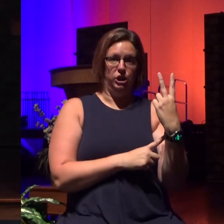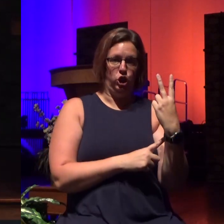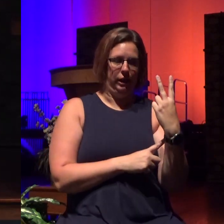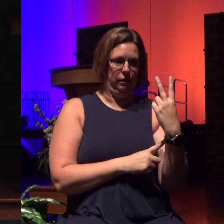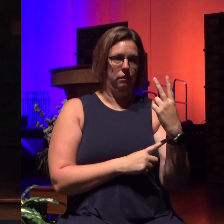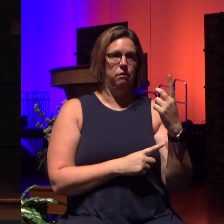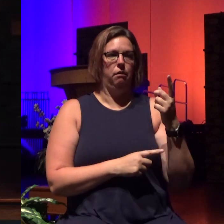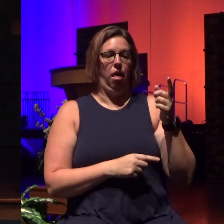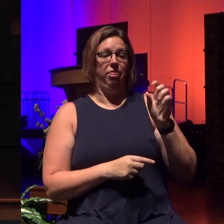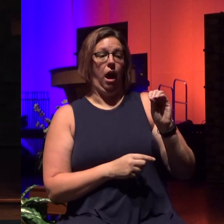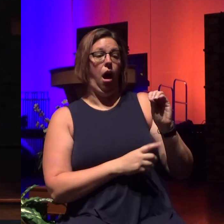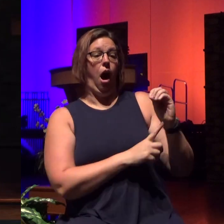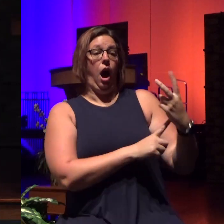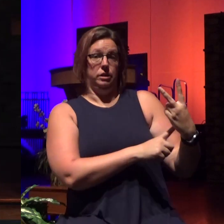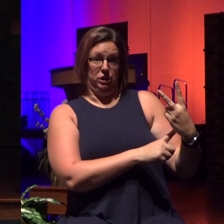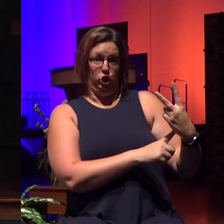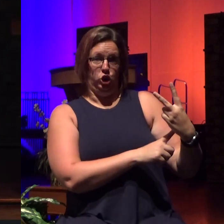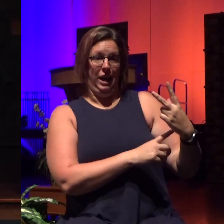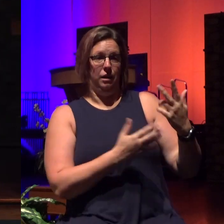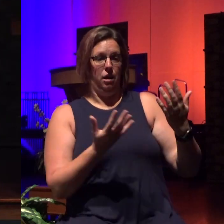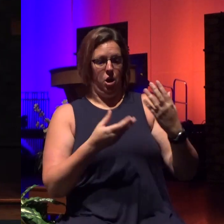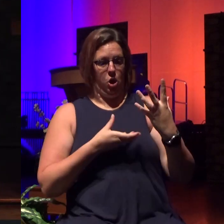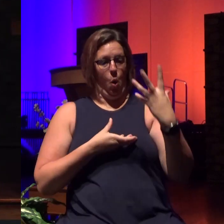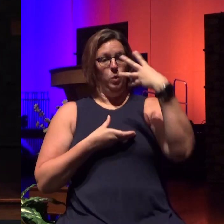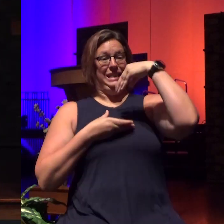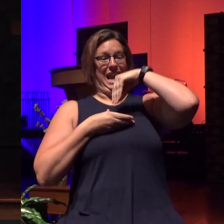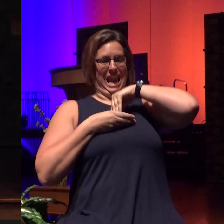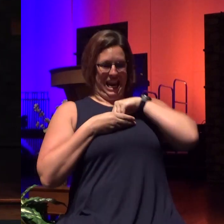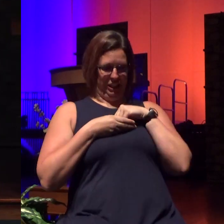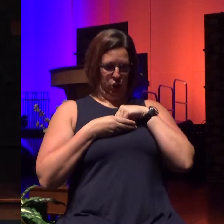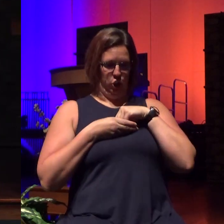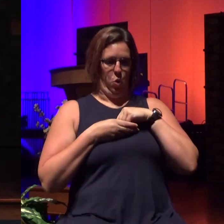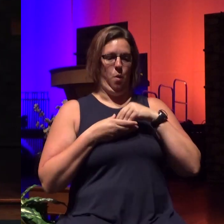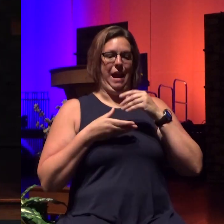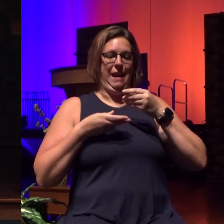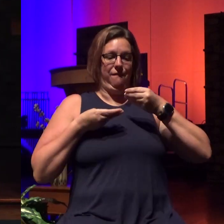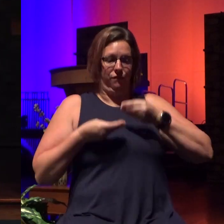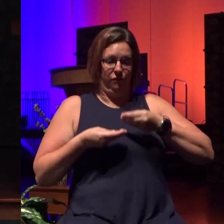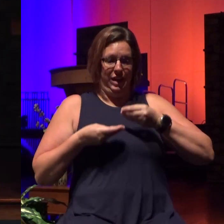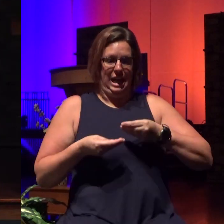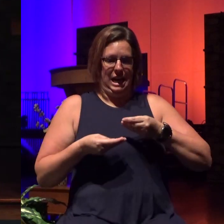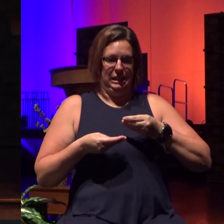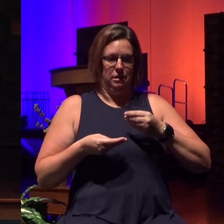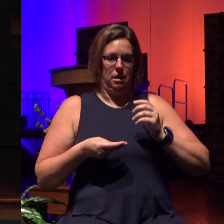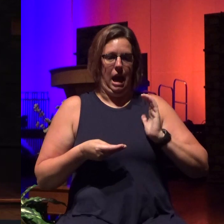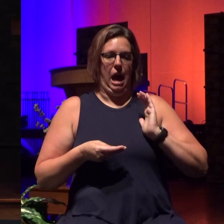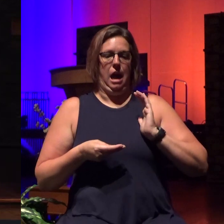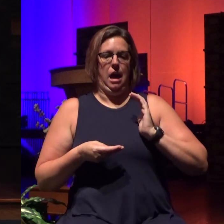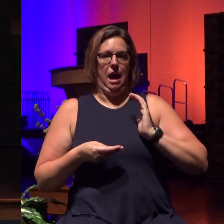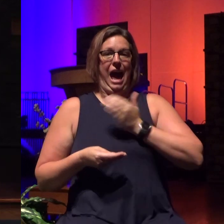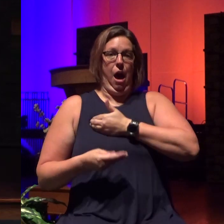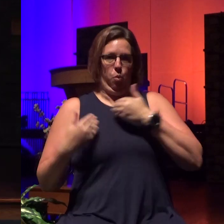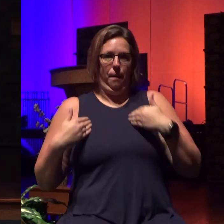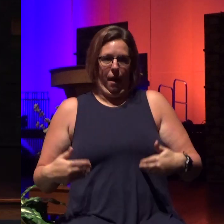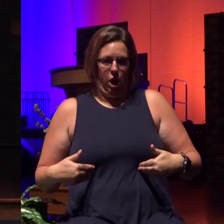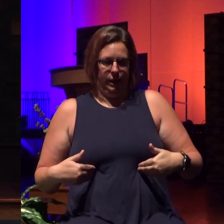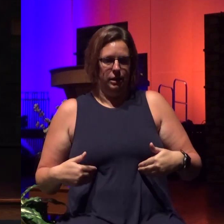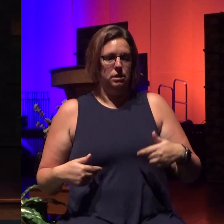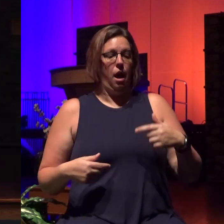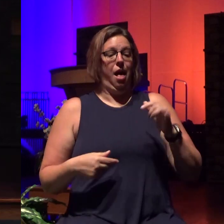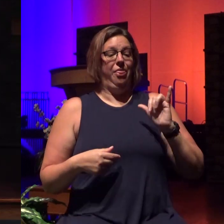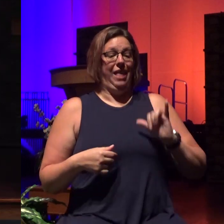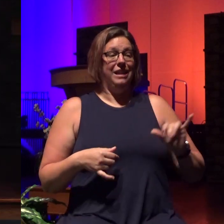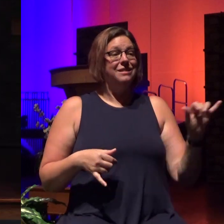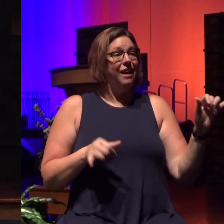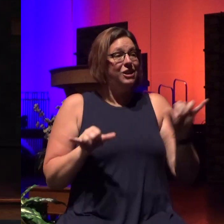goes into the body temple and feeds and nourishes us. Every breath in is like our affirmation of life.